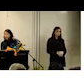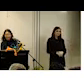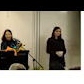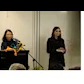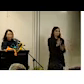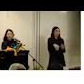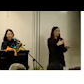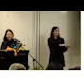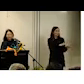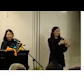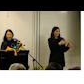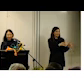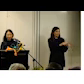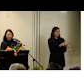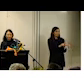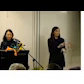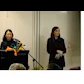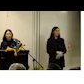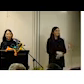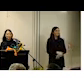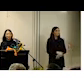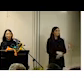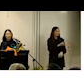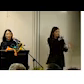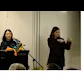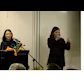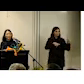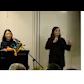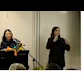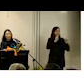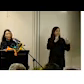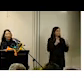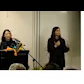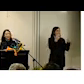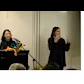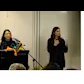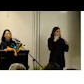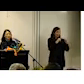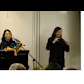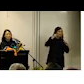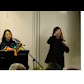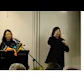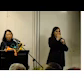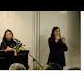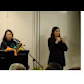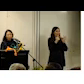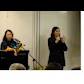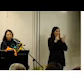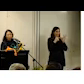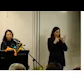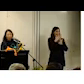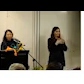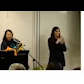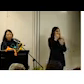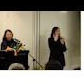the left, you can see the experimental readout. So when we have increase of GABA concentration,